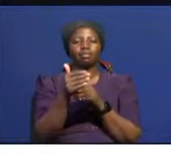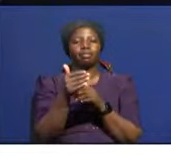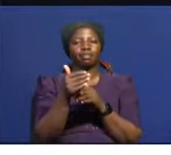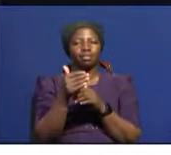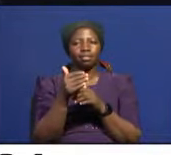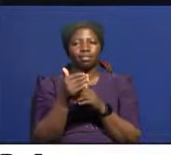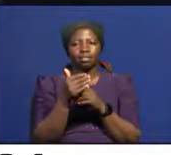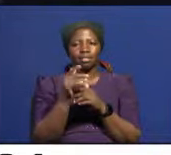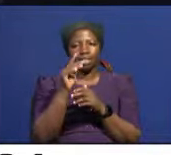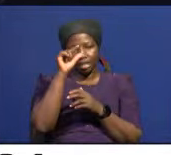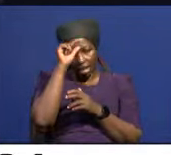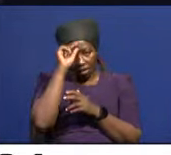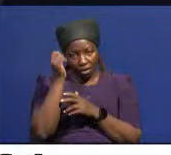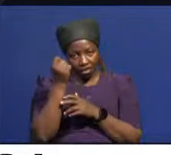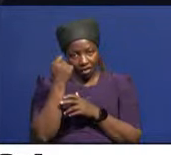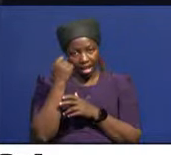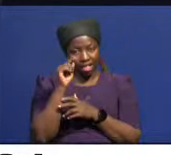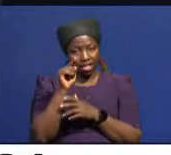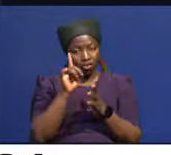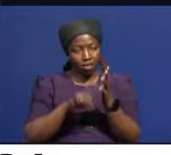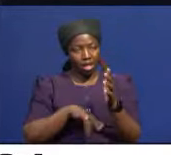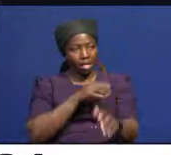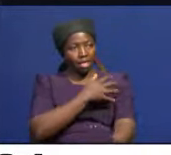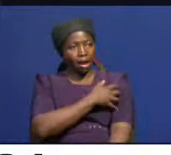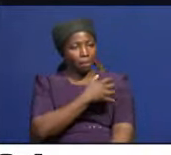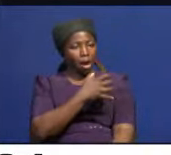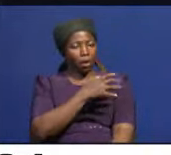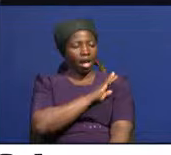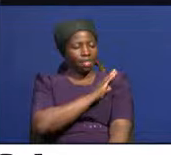And that is what the power of technology can do.